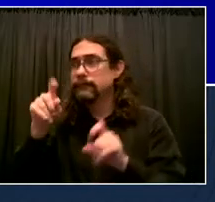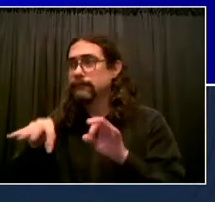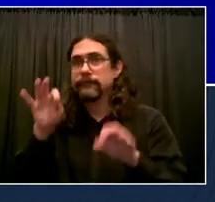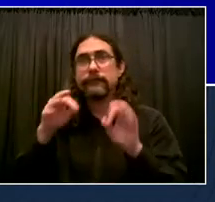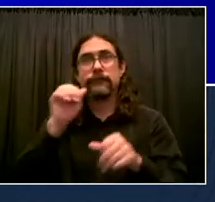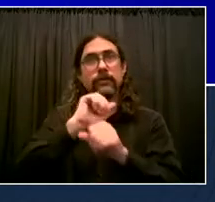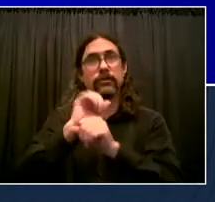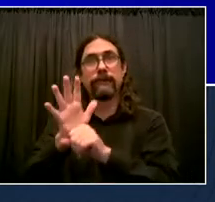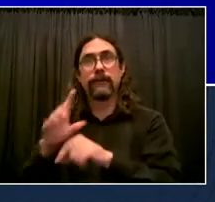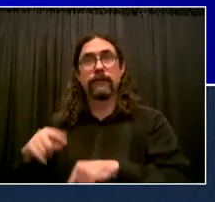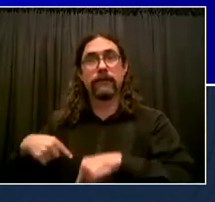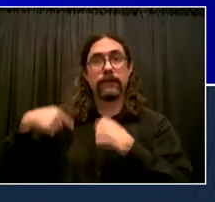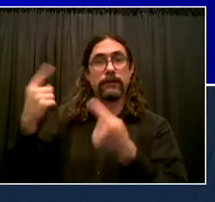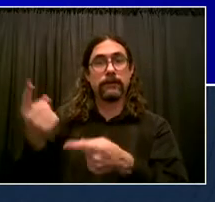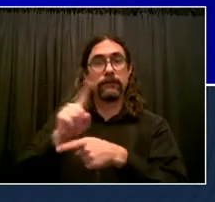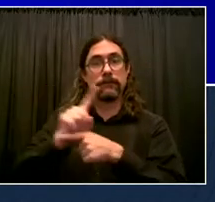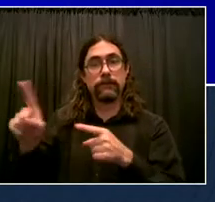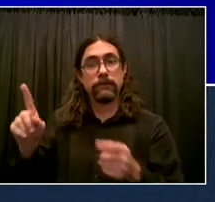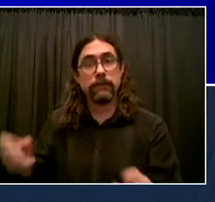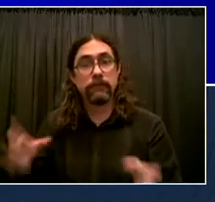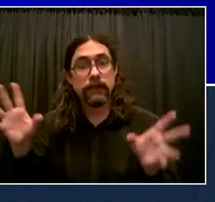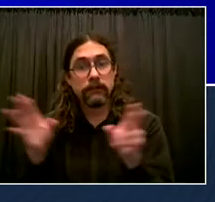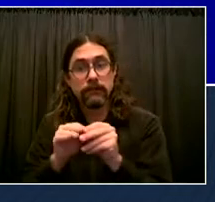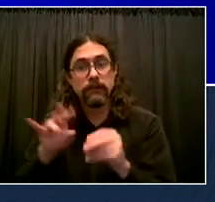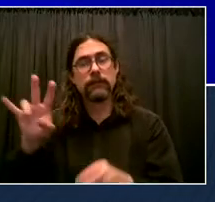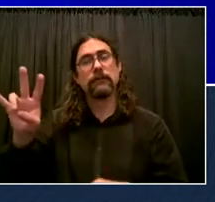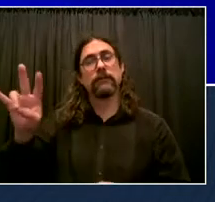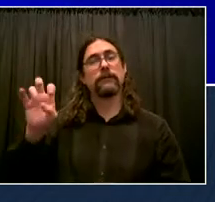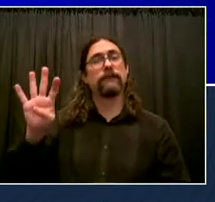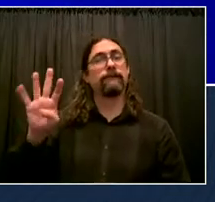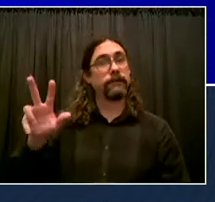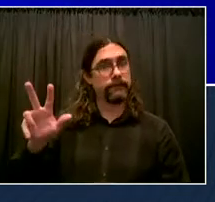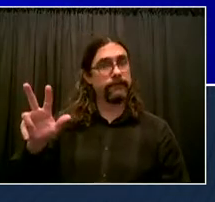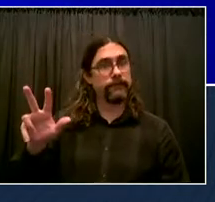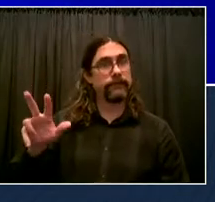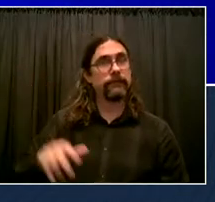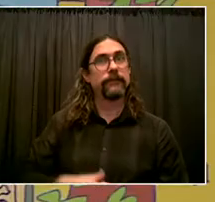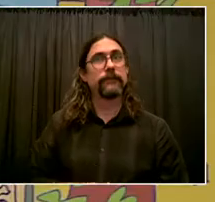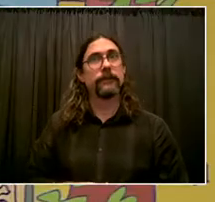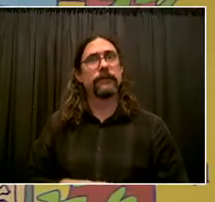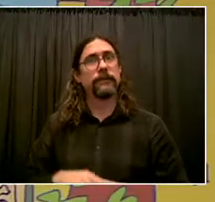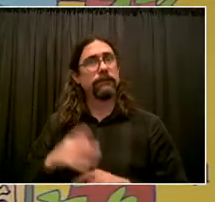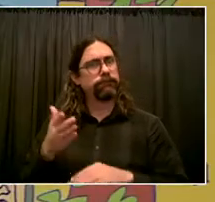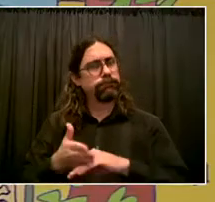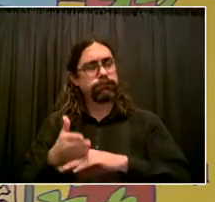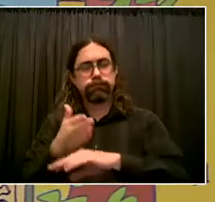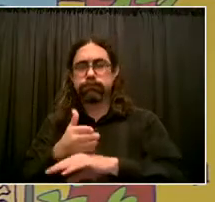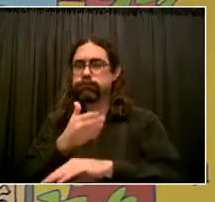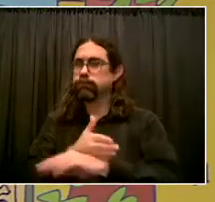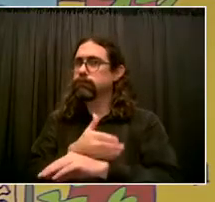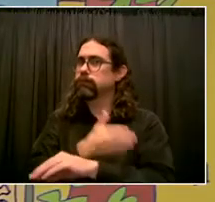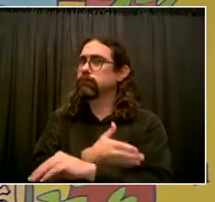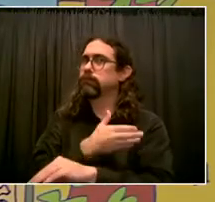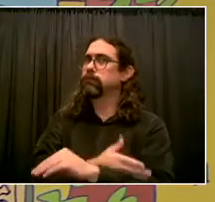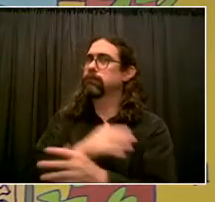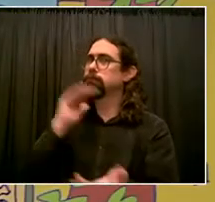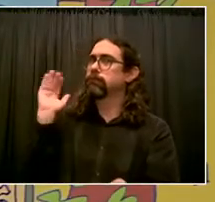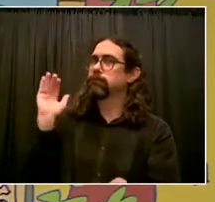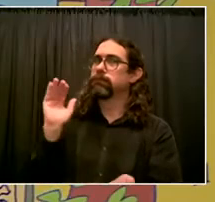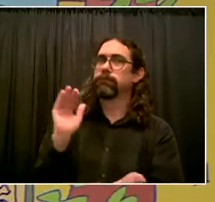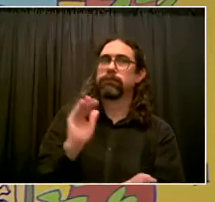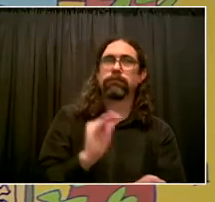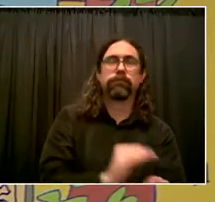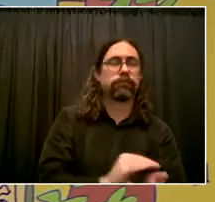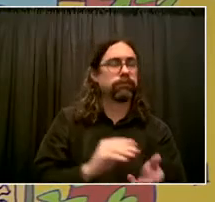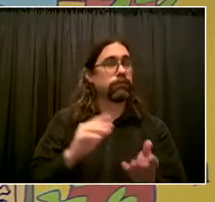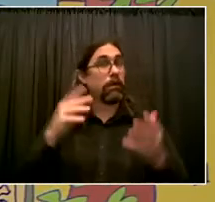real progress, but we never, ever take our eye off the ball when it comes to COVID. We got to keep making progress. A few words in